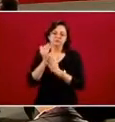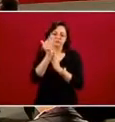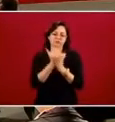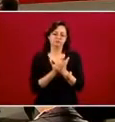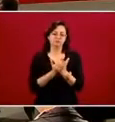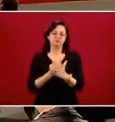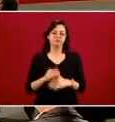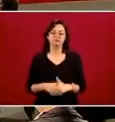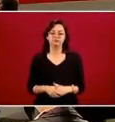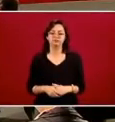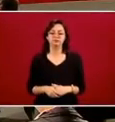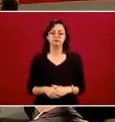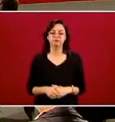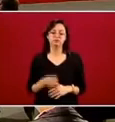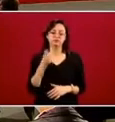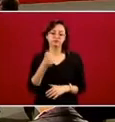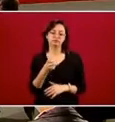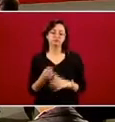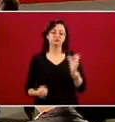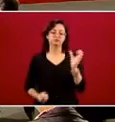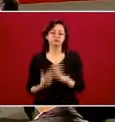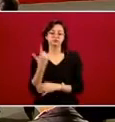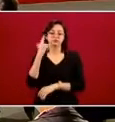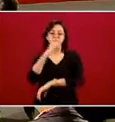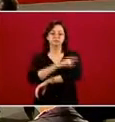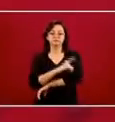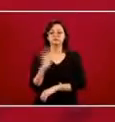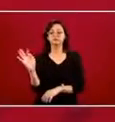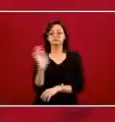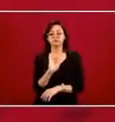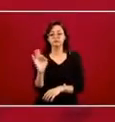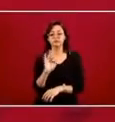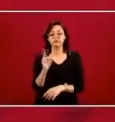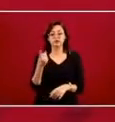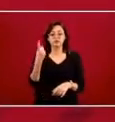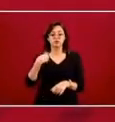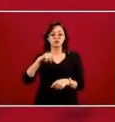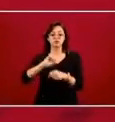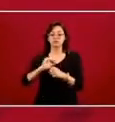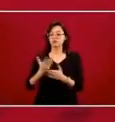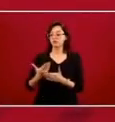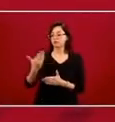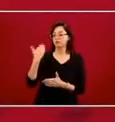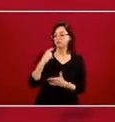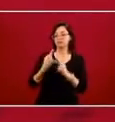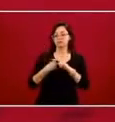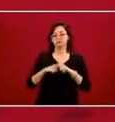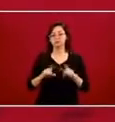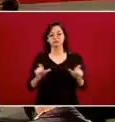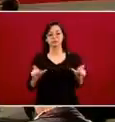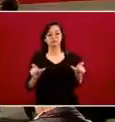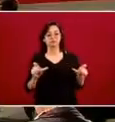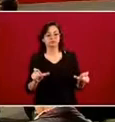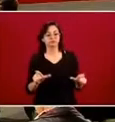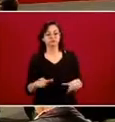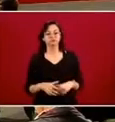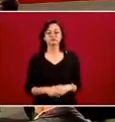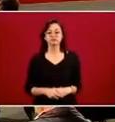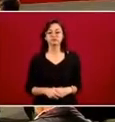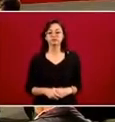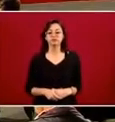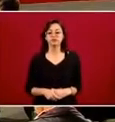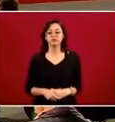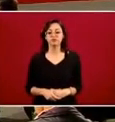these people before they reach their family, before they reach their home. So maybe you noticed that we